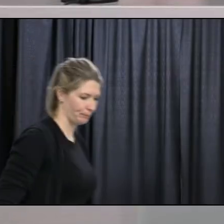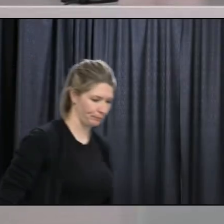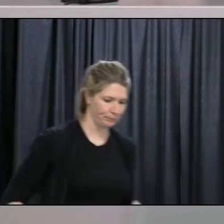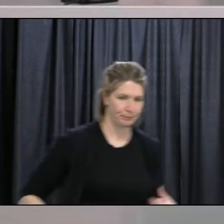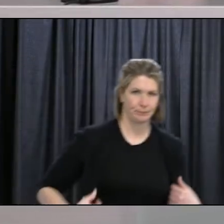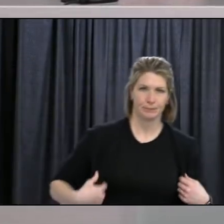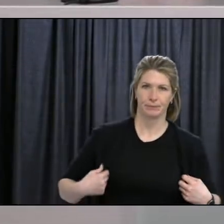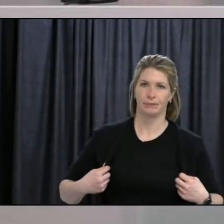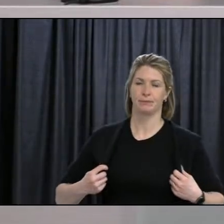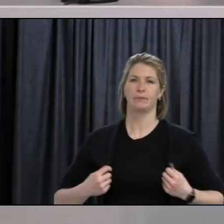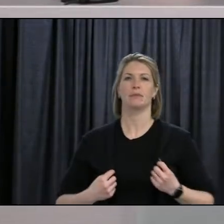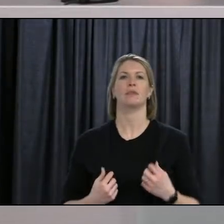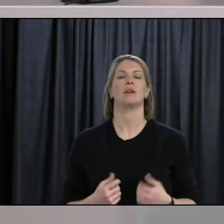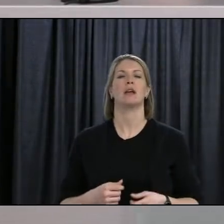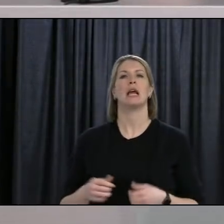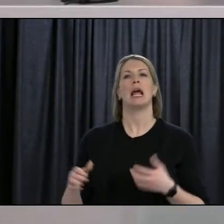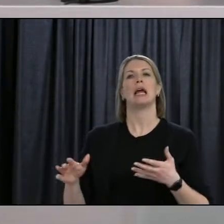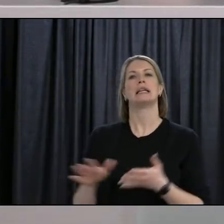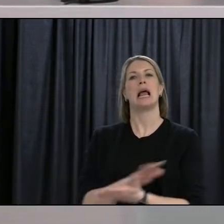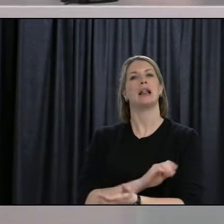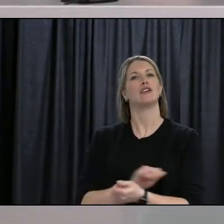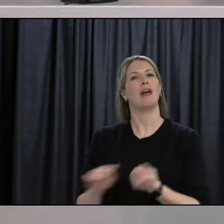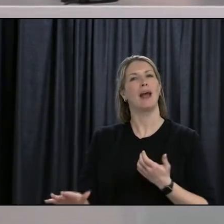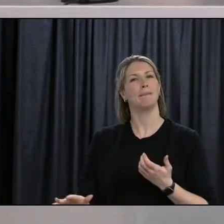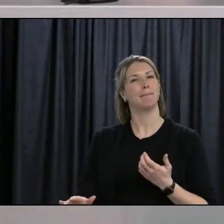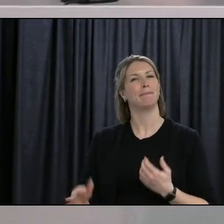I'd like to ask about testing.